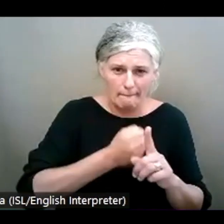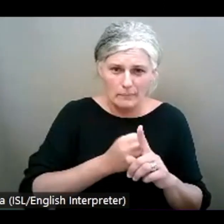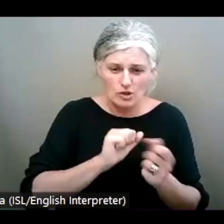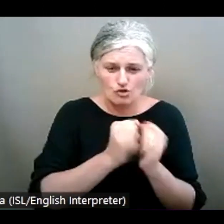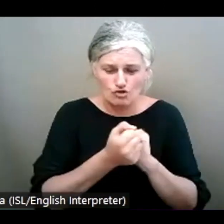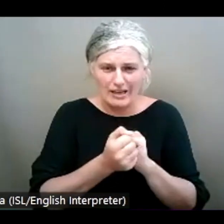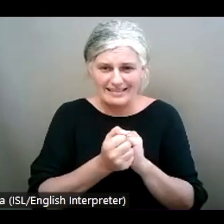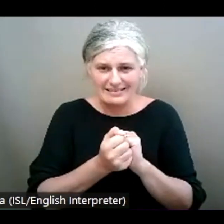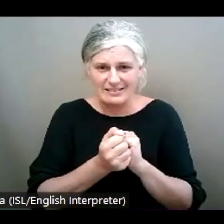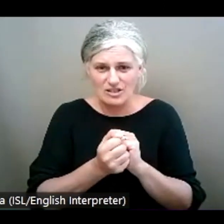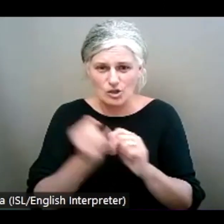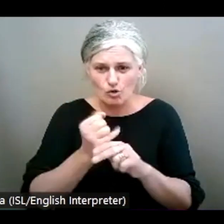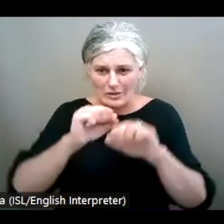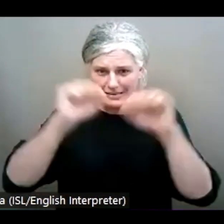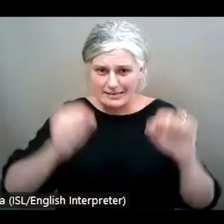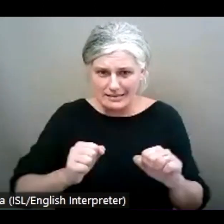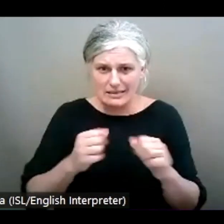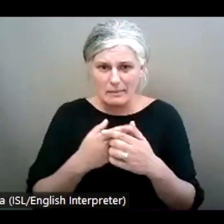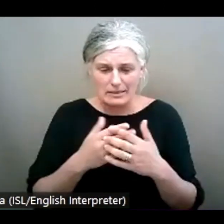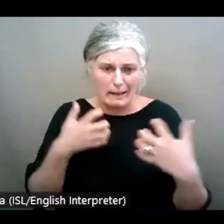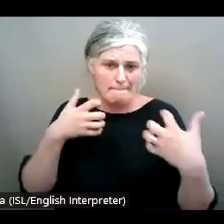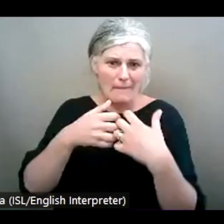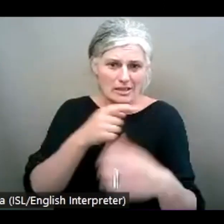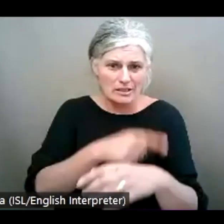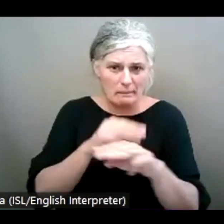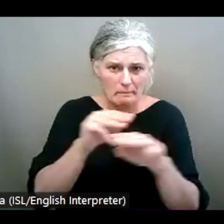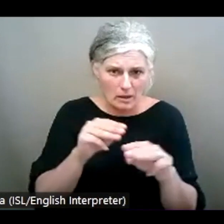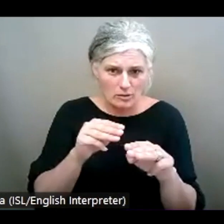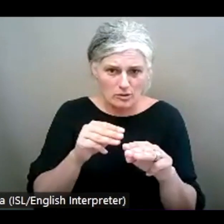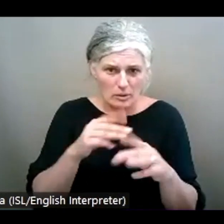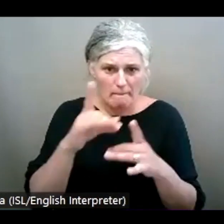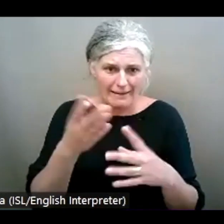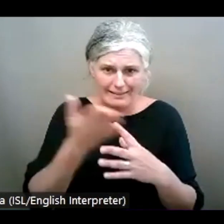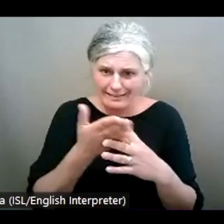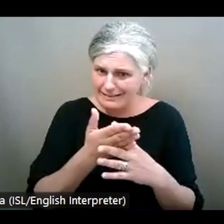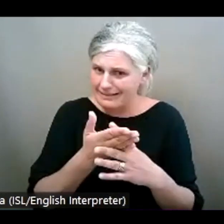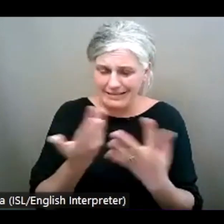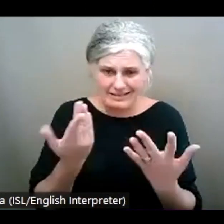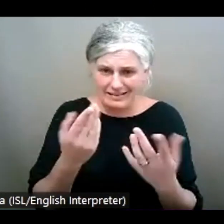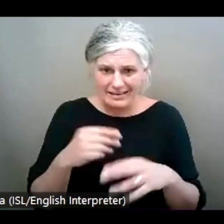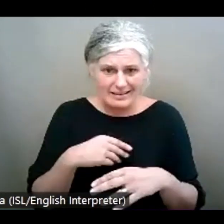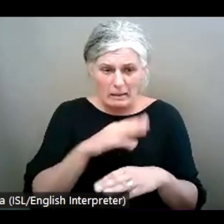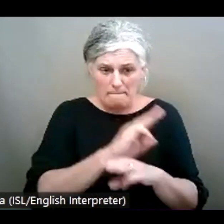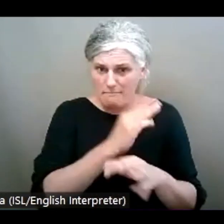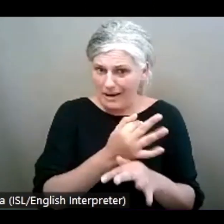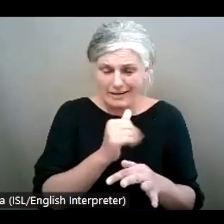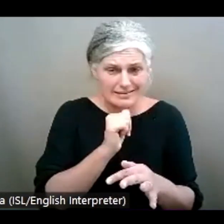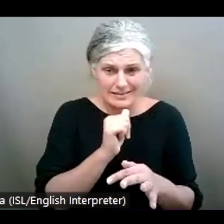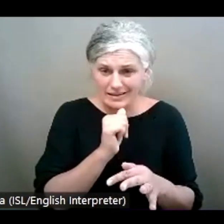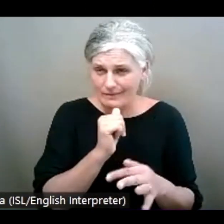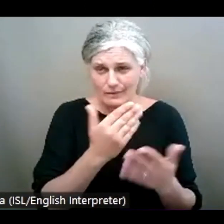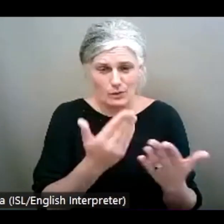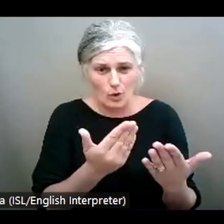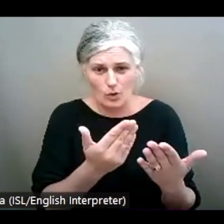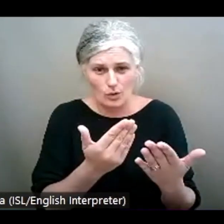young disabled people again, and this always happens every 10 years because they don't have the